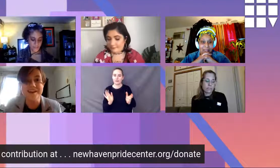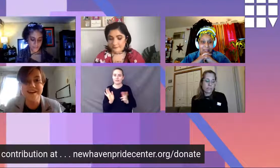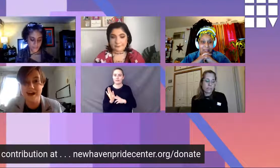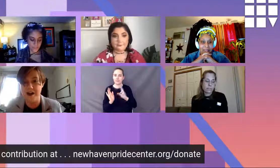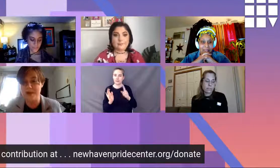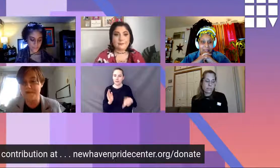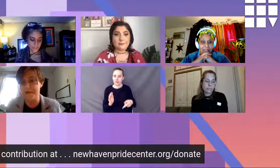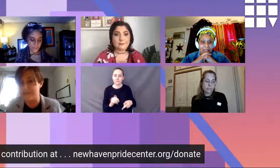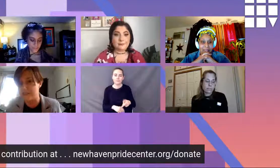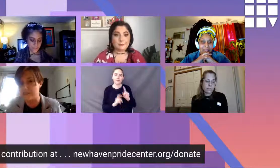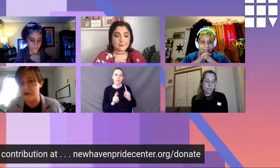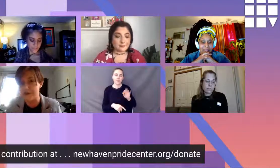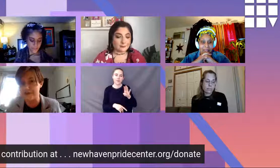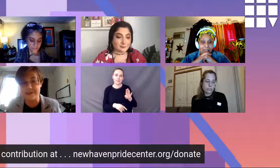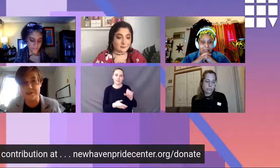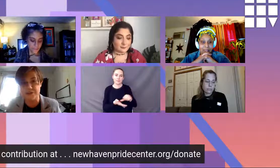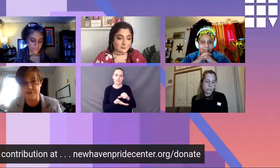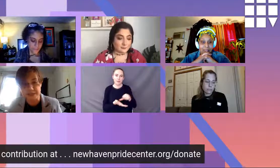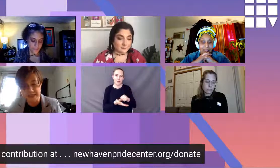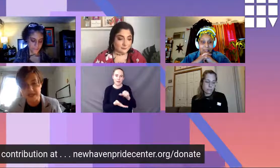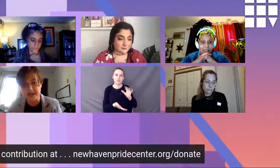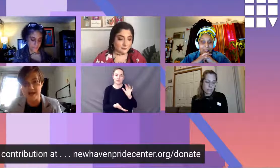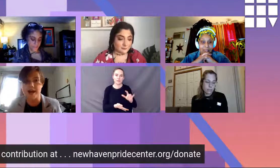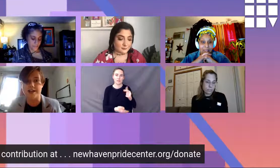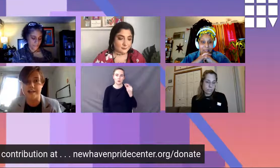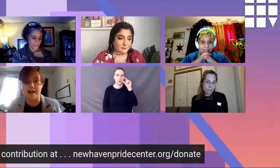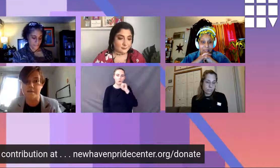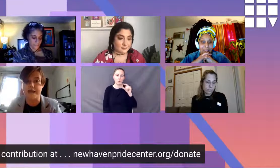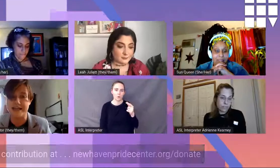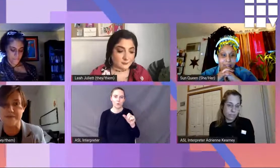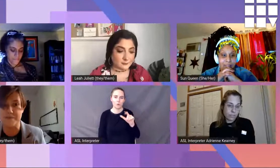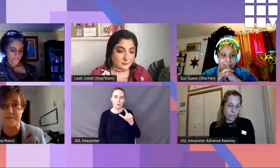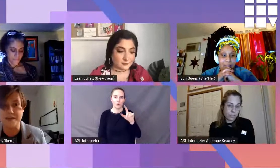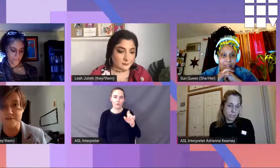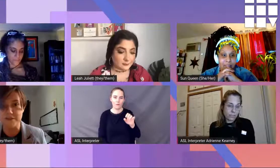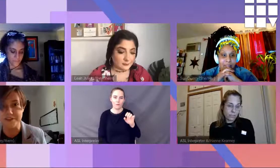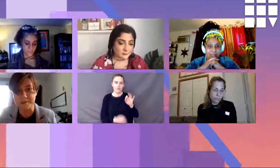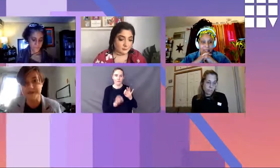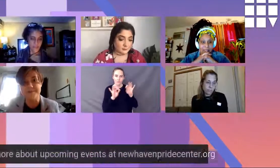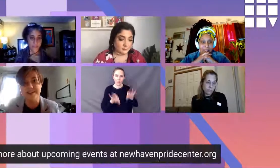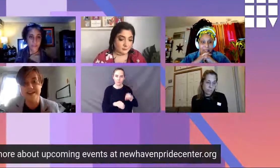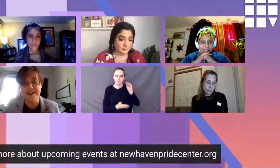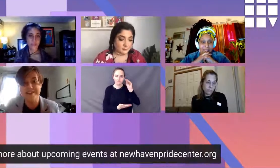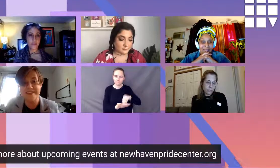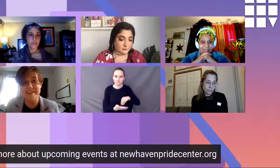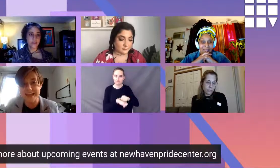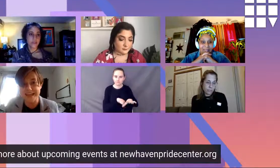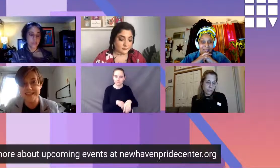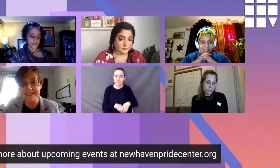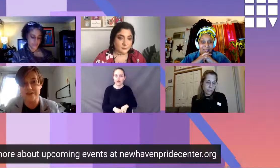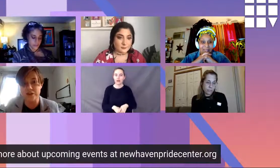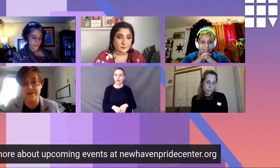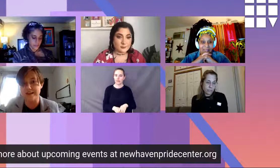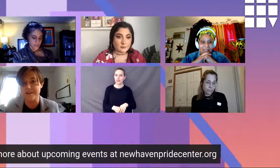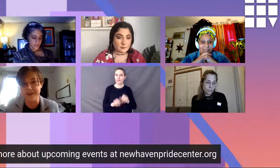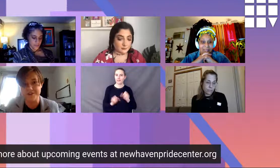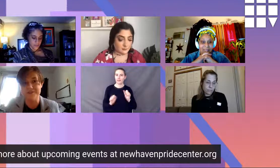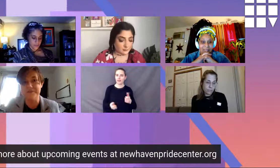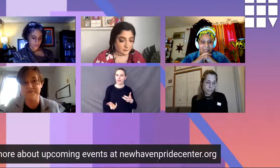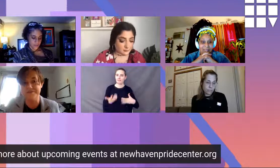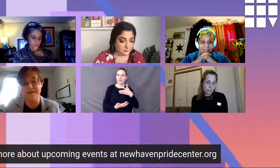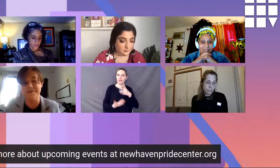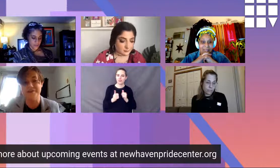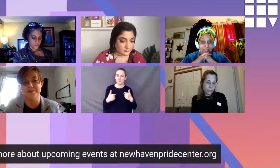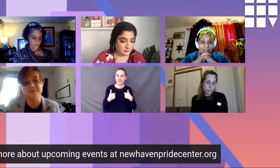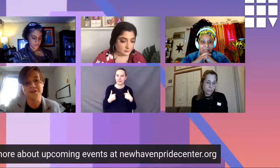form. And I'll send you over that Zoom link to come hang out with me for a little bit. And then tonight is our night of